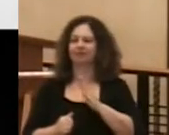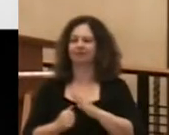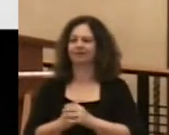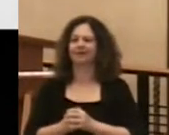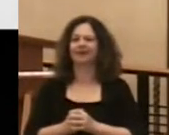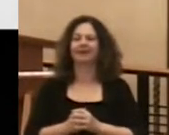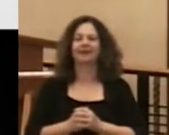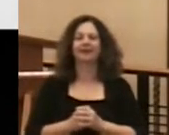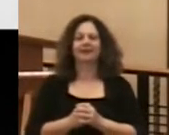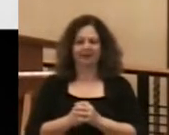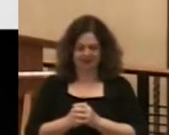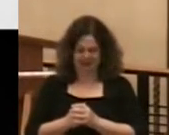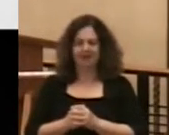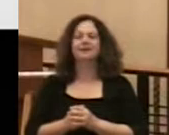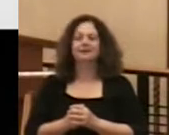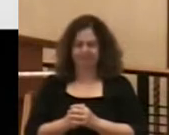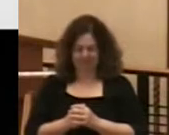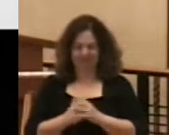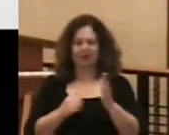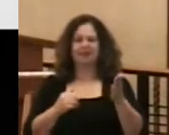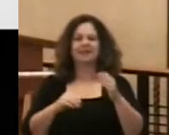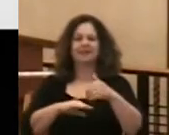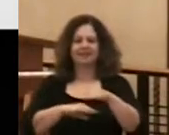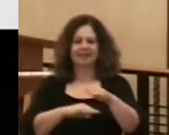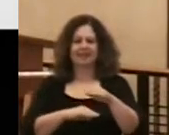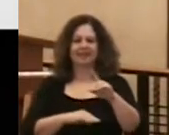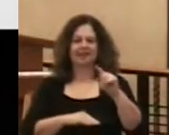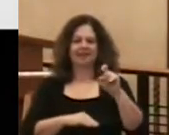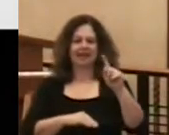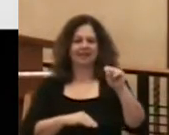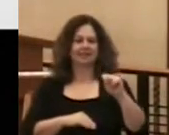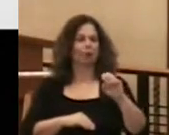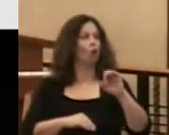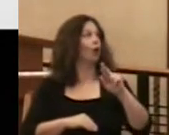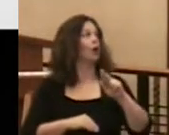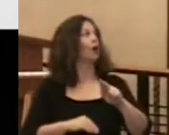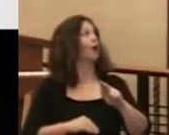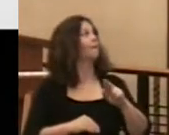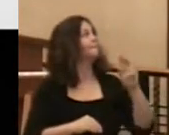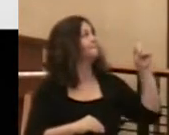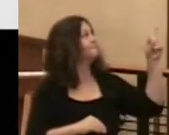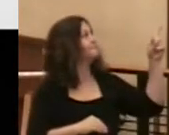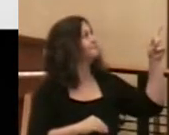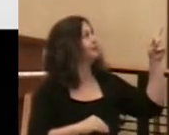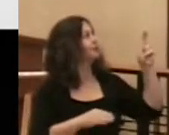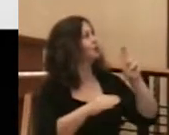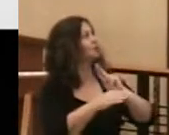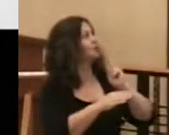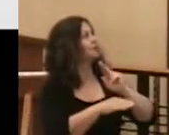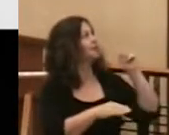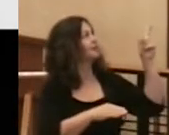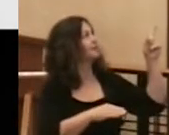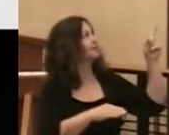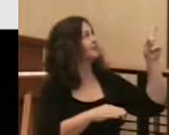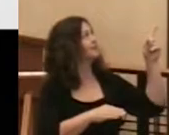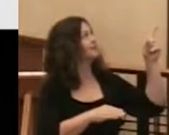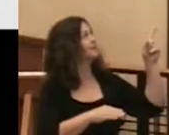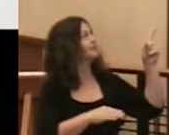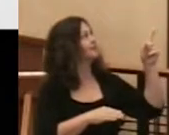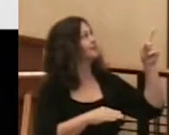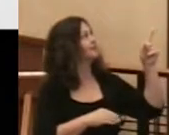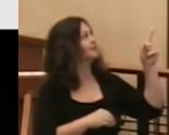internet, texting, or there's a mobile app that you can use by downloading a Ream,